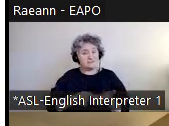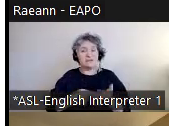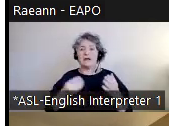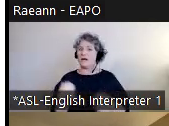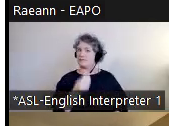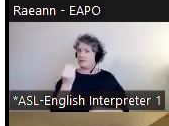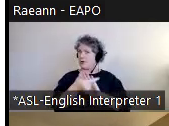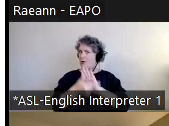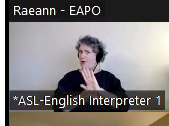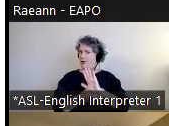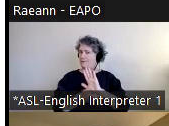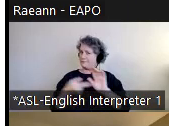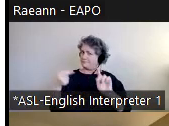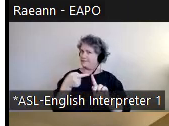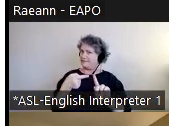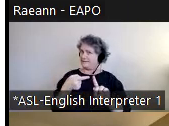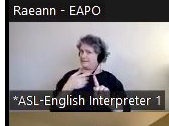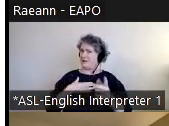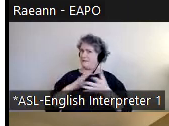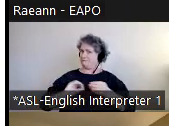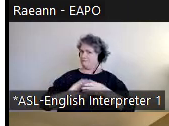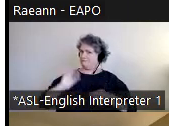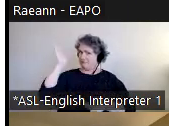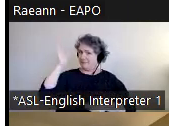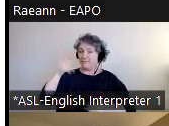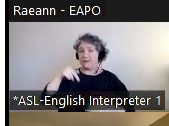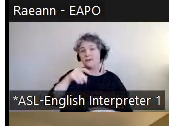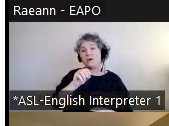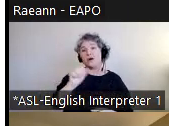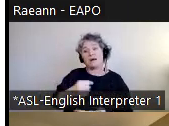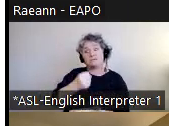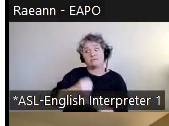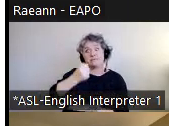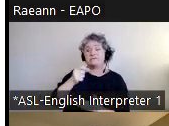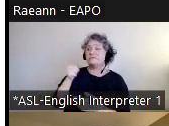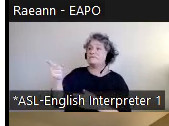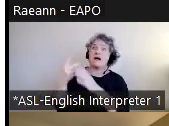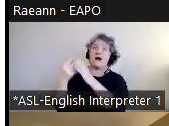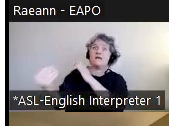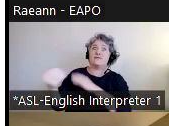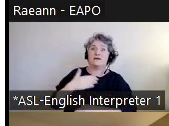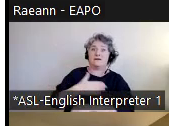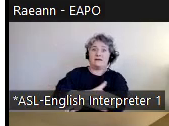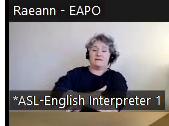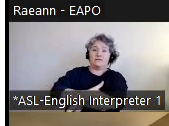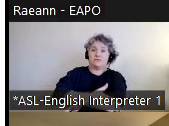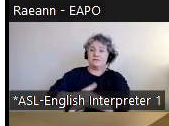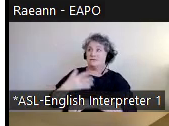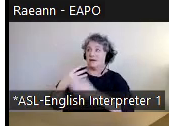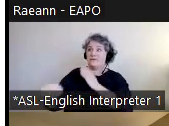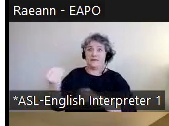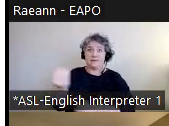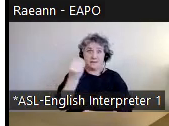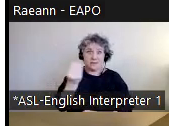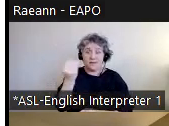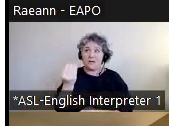Ontario specific law. If you have a power of attorney that was made outside of Ontario, as long as it's